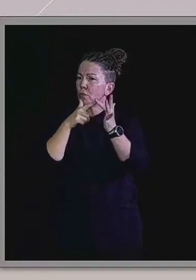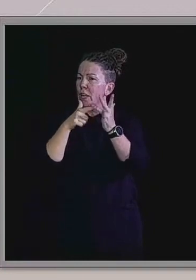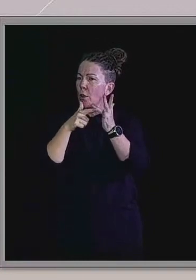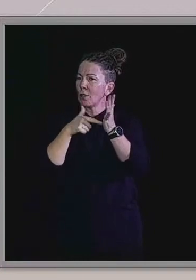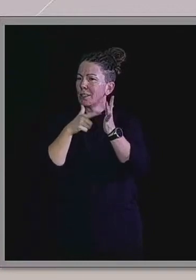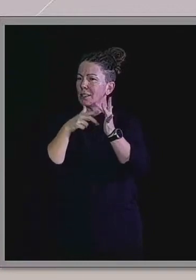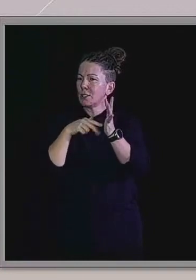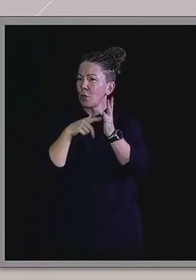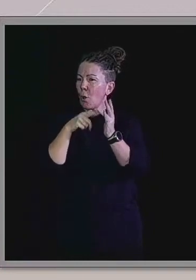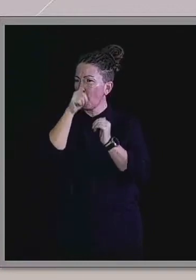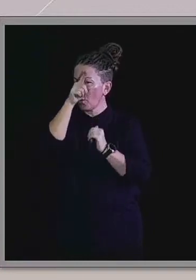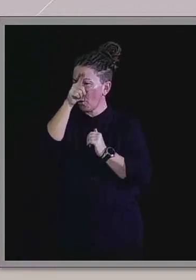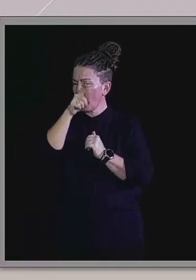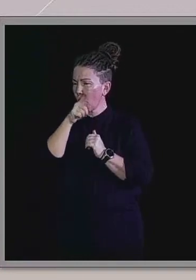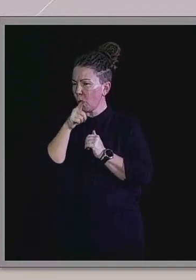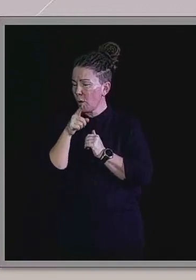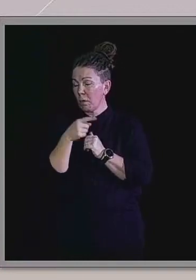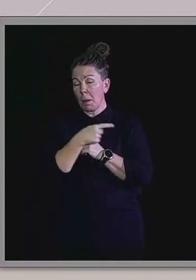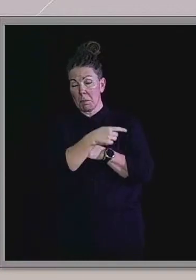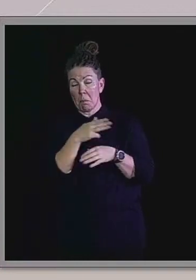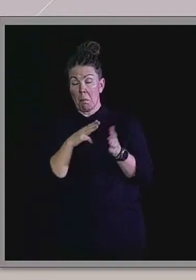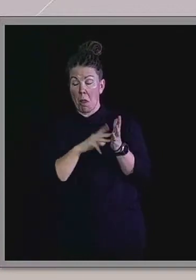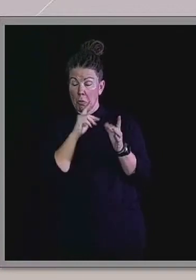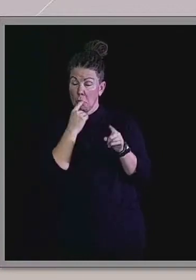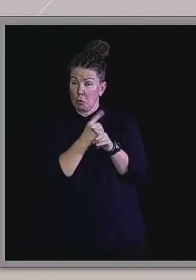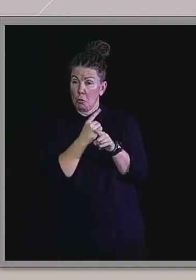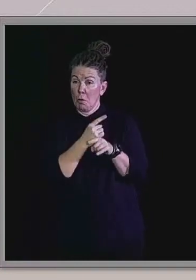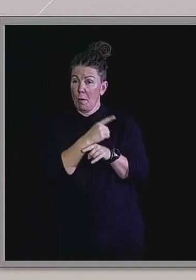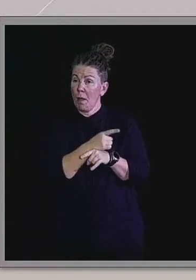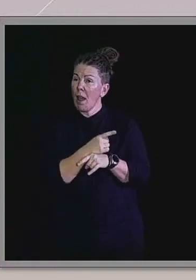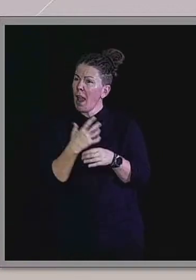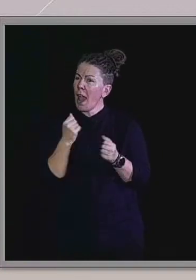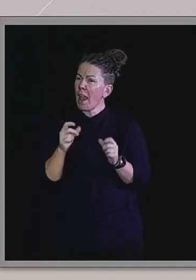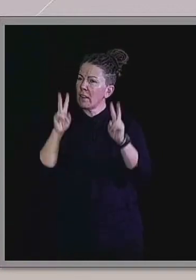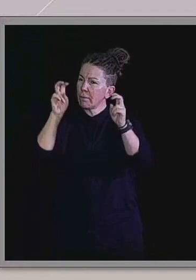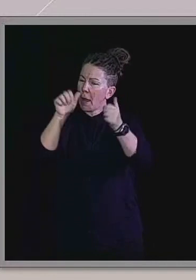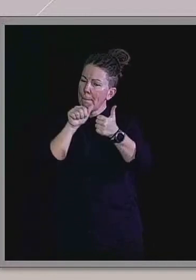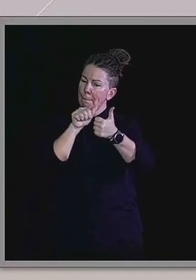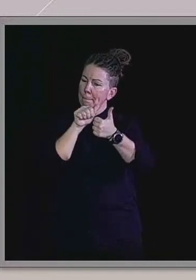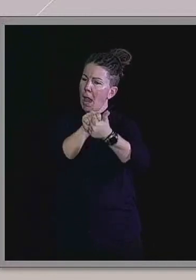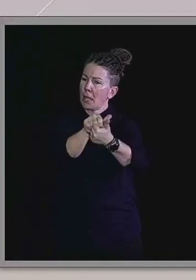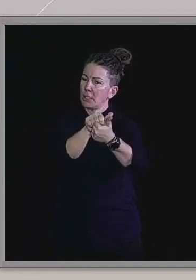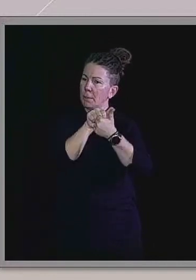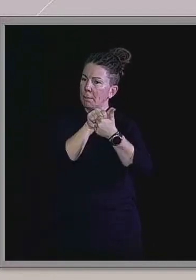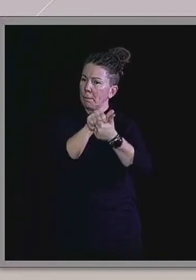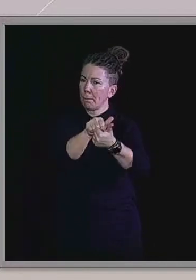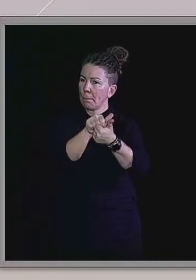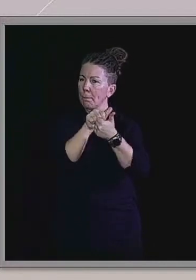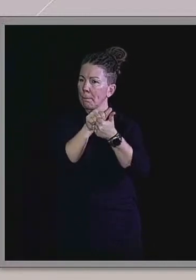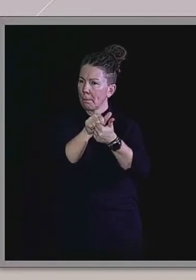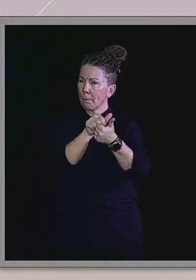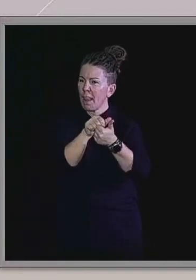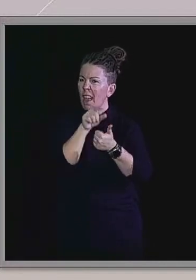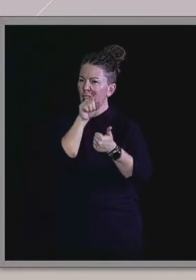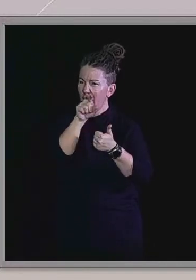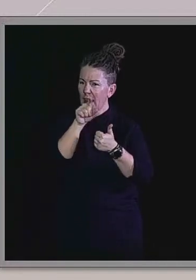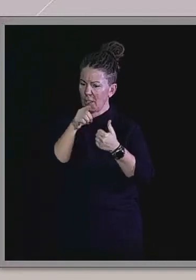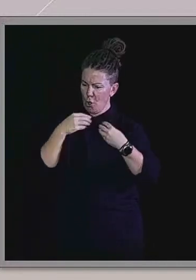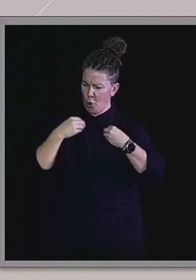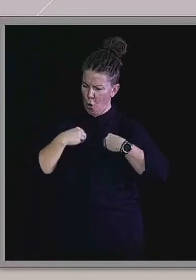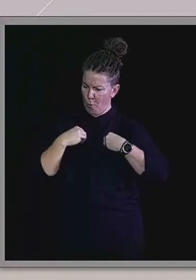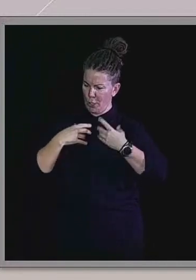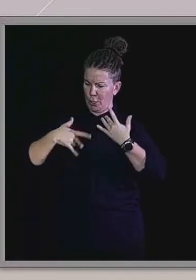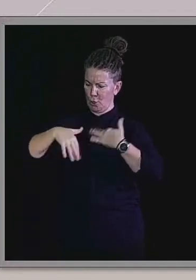them. But where there seems to be a real kind of a partnership approach, and I think that idea of corporate social